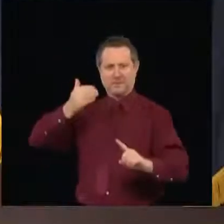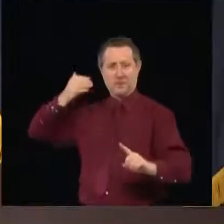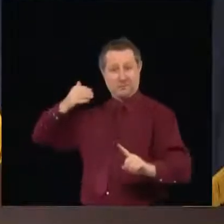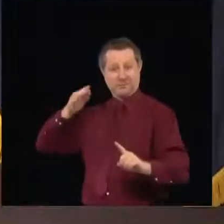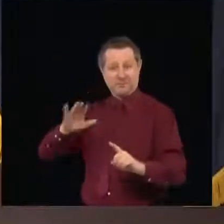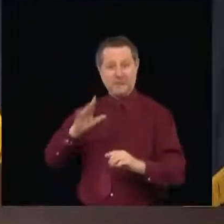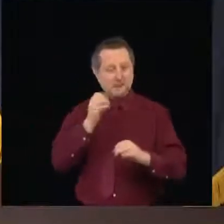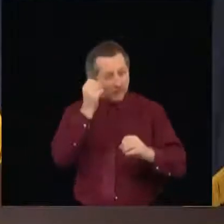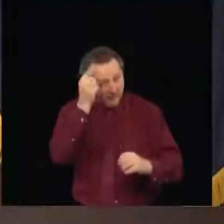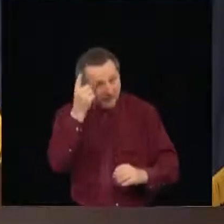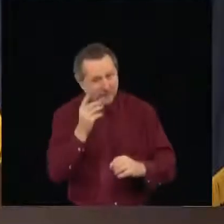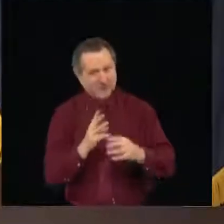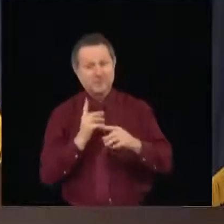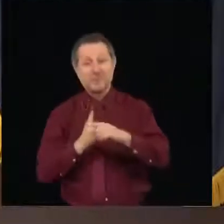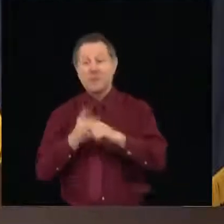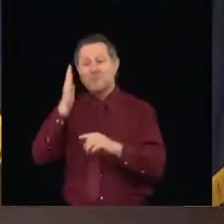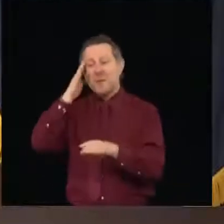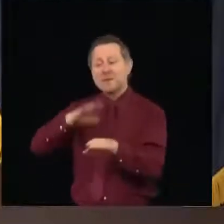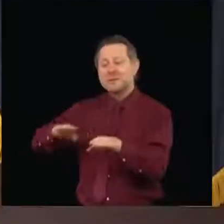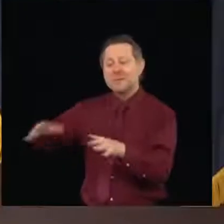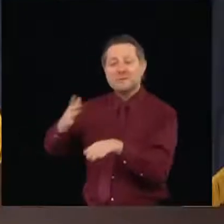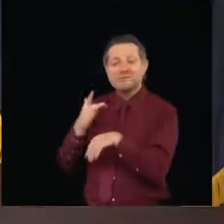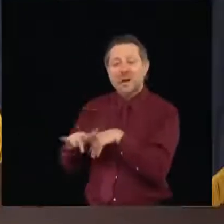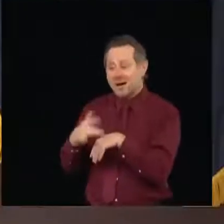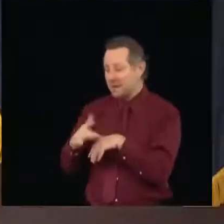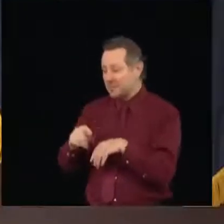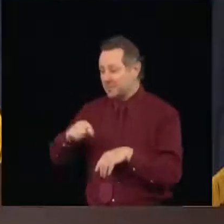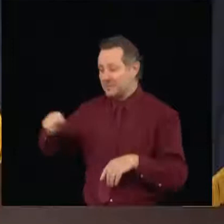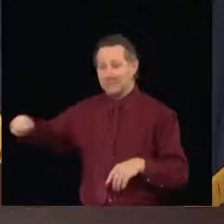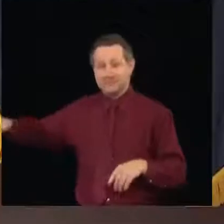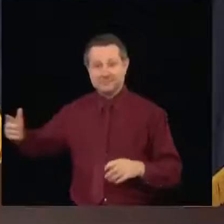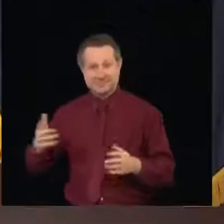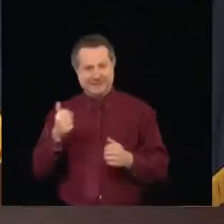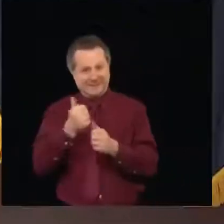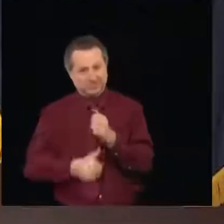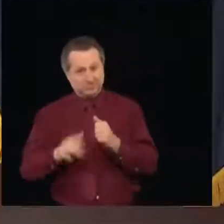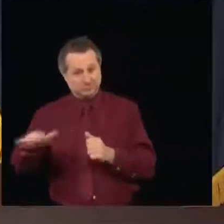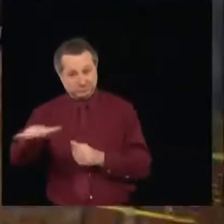in that region. Everything is by that region. Did I say that correctly? Yes.